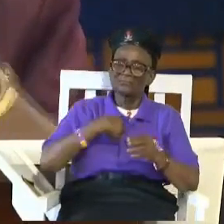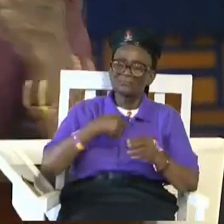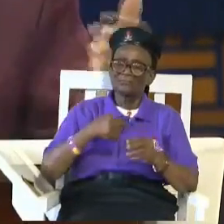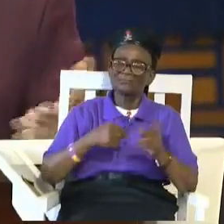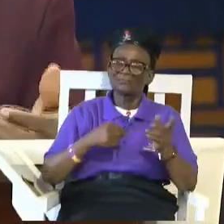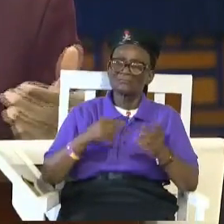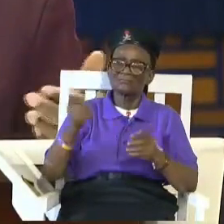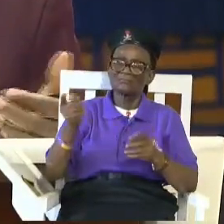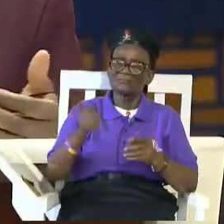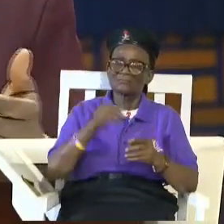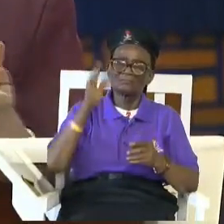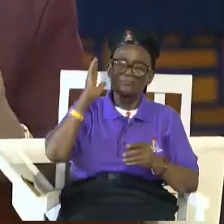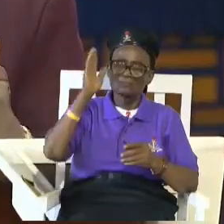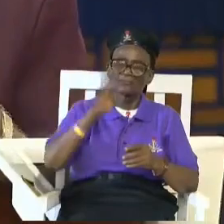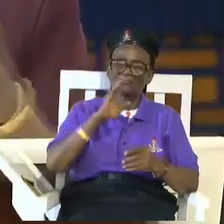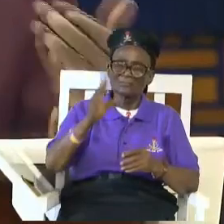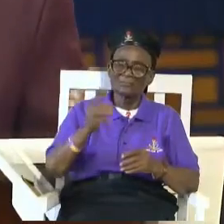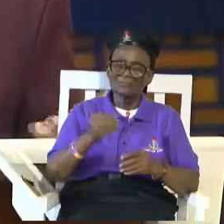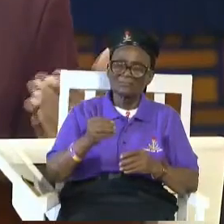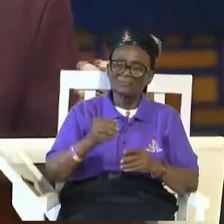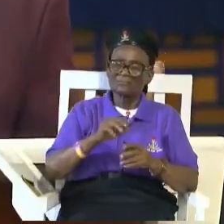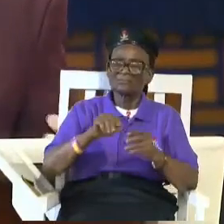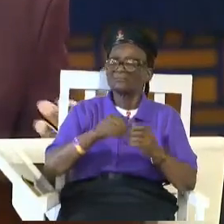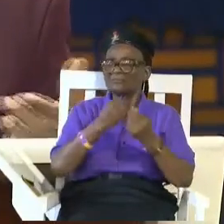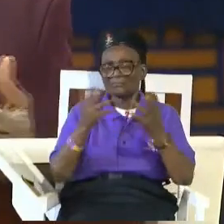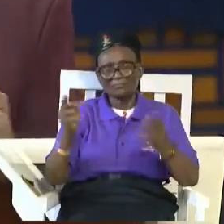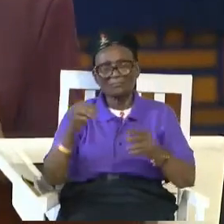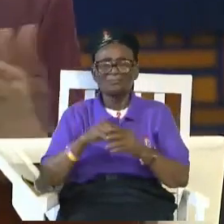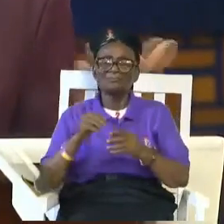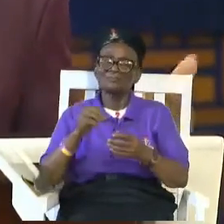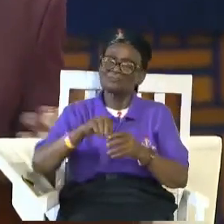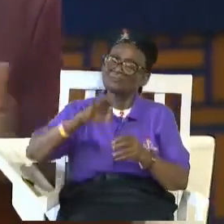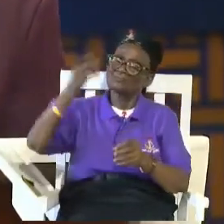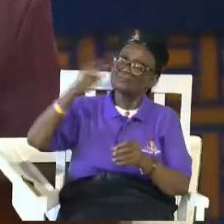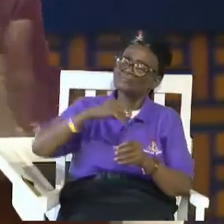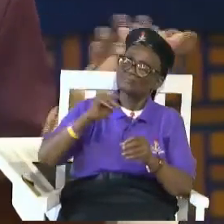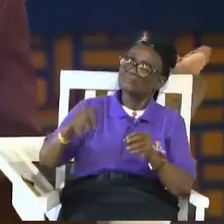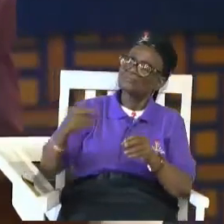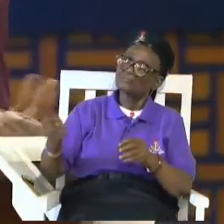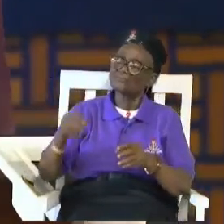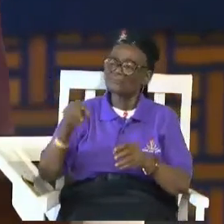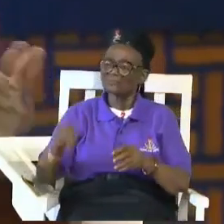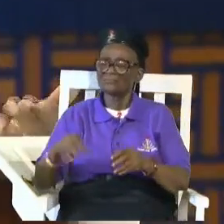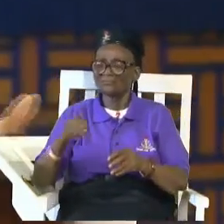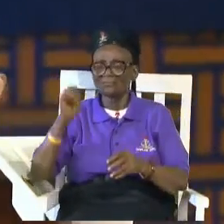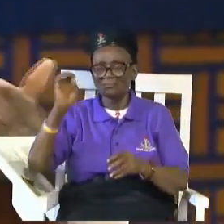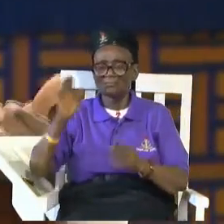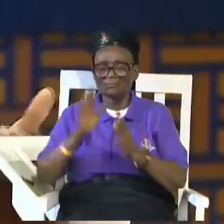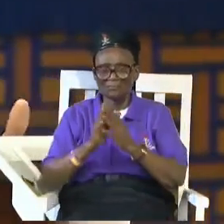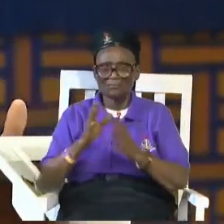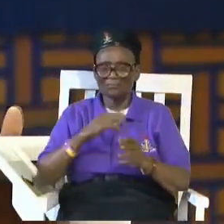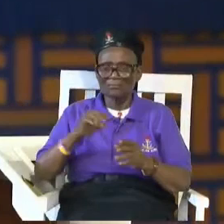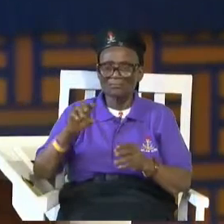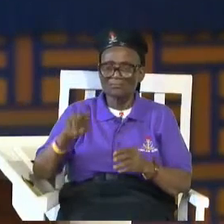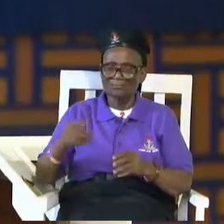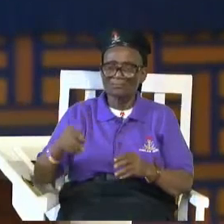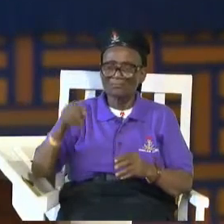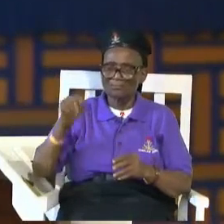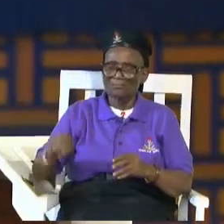I will be slain in the street, I will fall down. You prayed, I fell down, etc., etc.